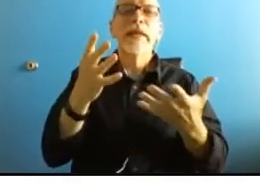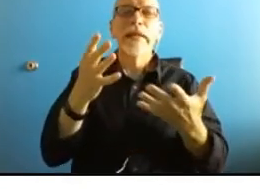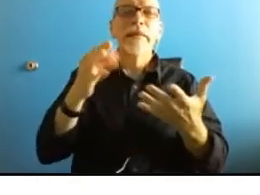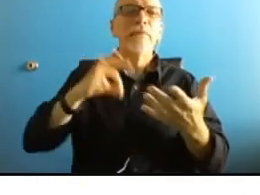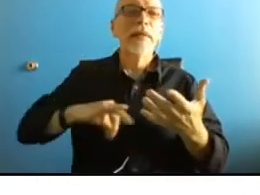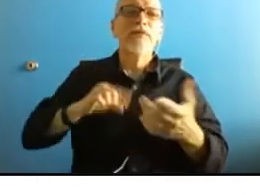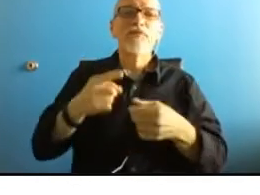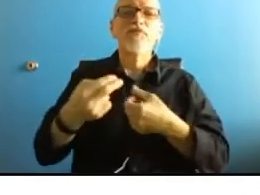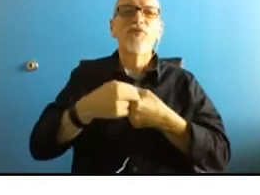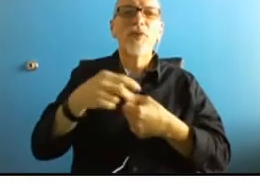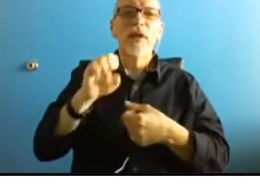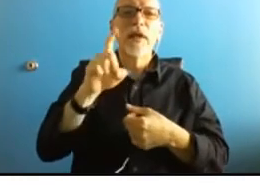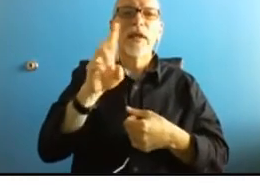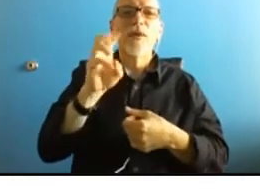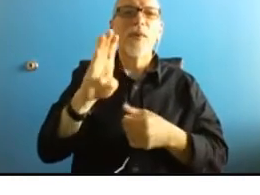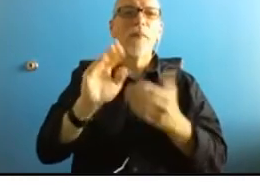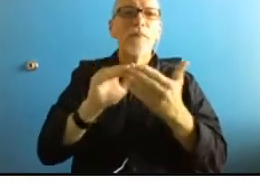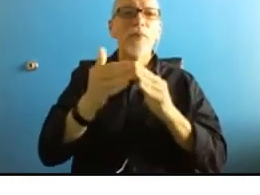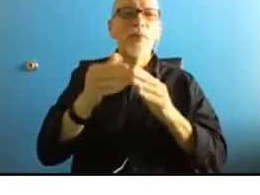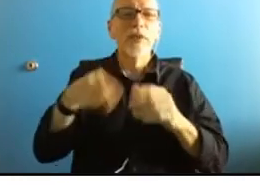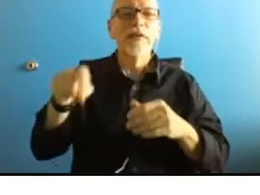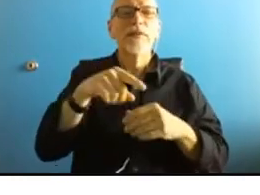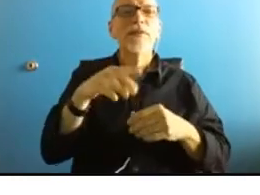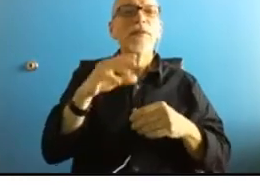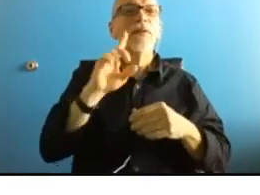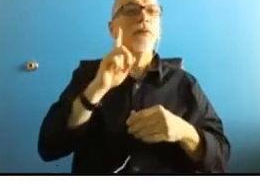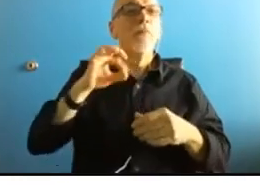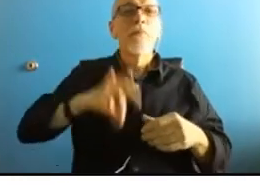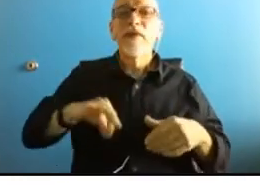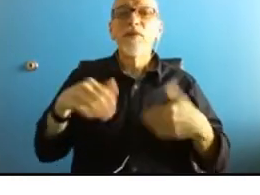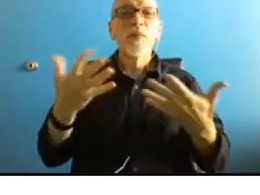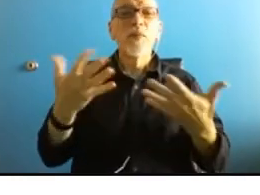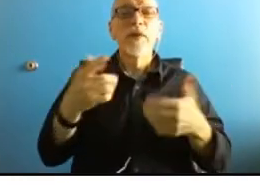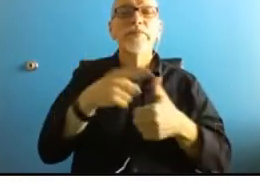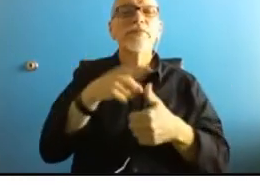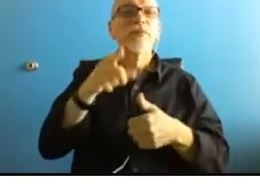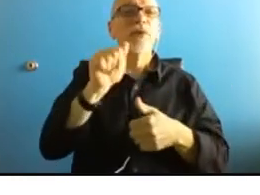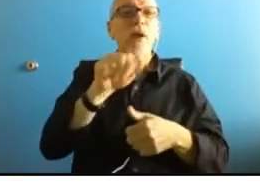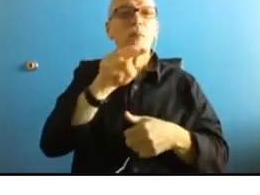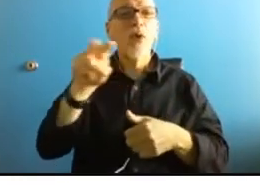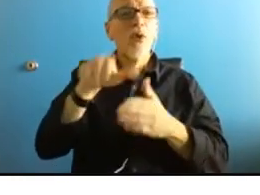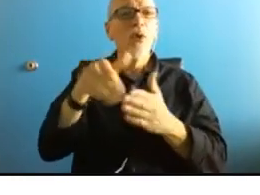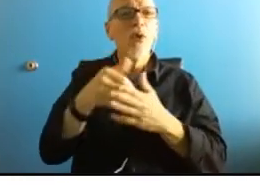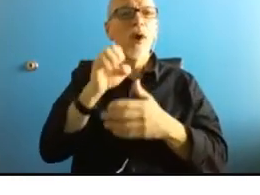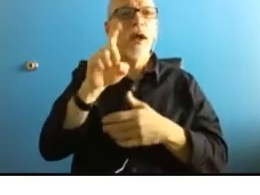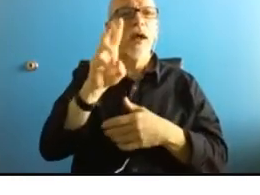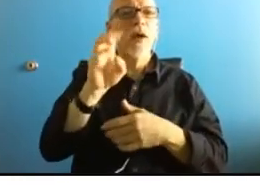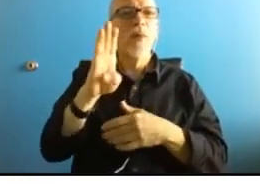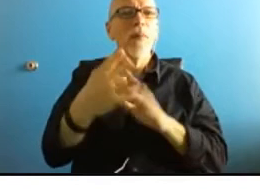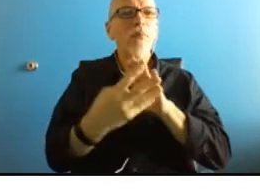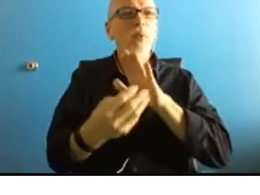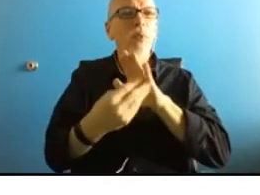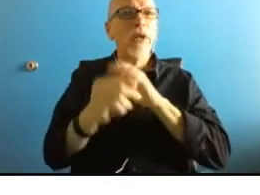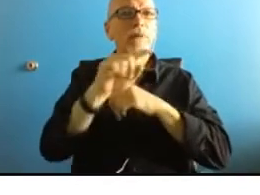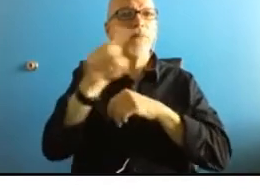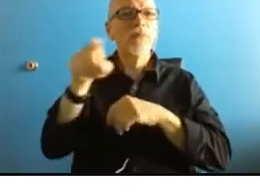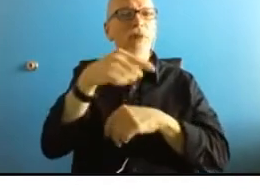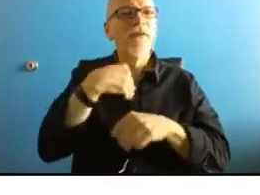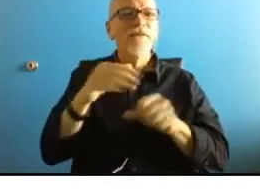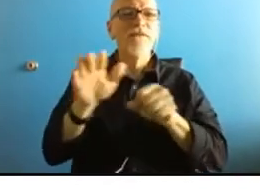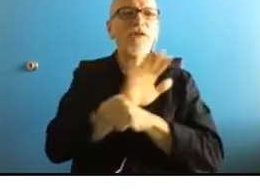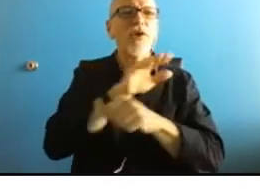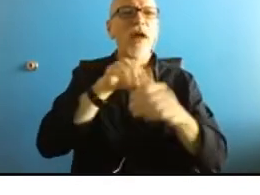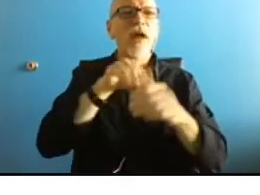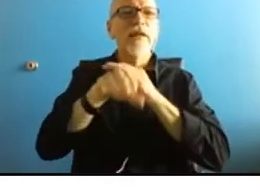EdWeb communities, and some of those benefits include watching all of the EdWeb webinar recordings, so you have full access to all